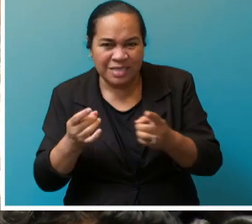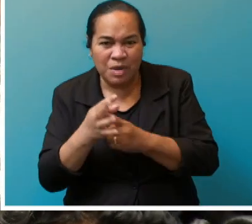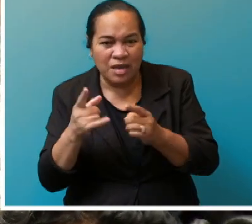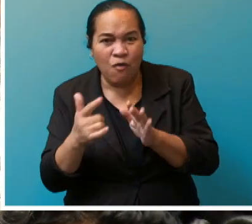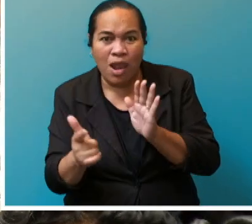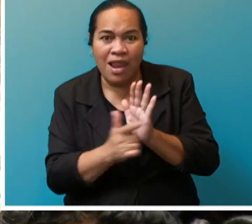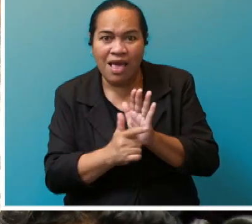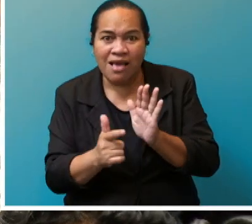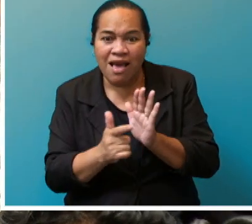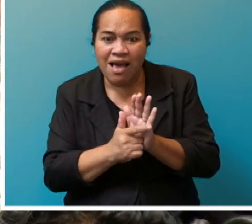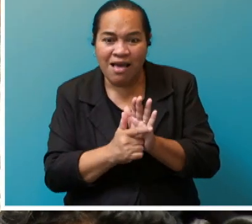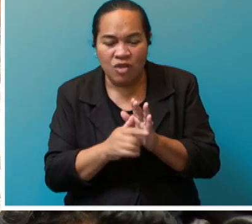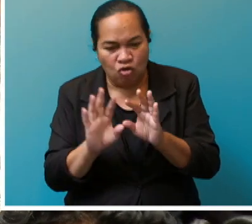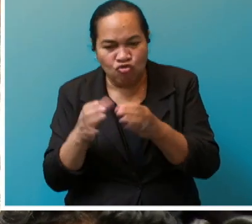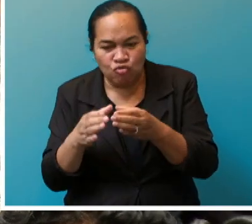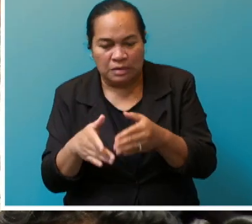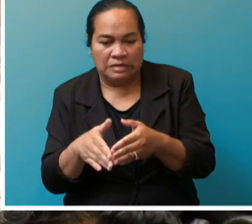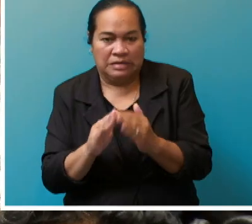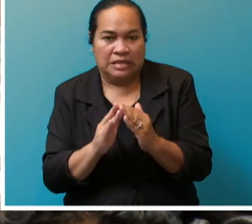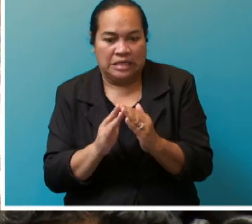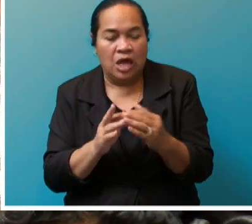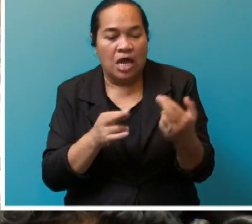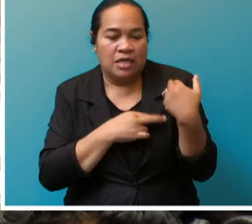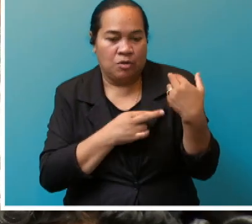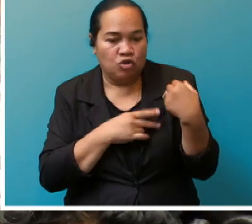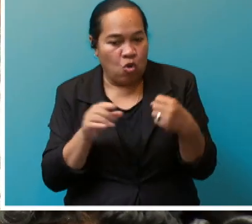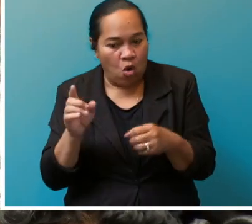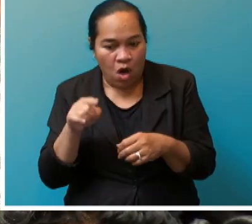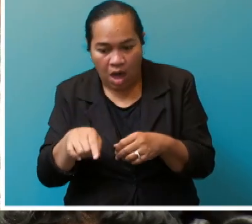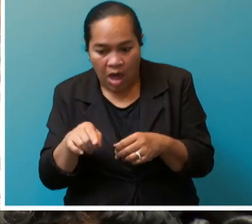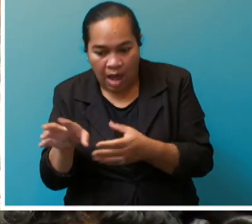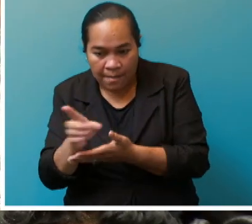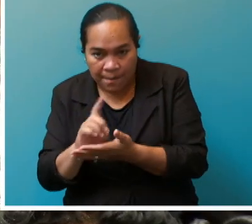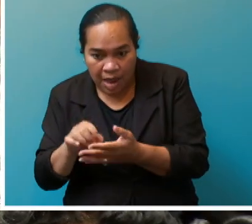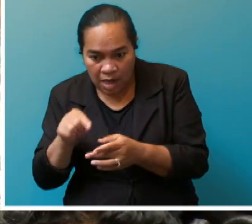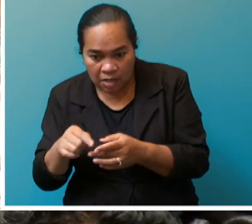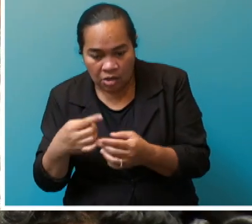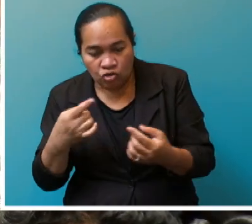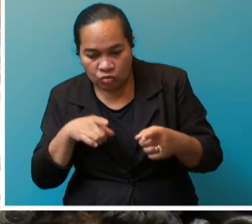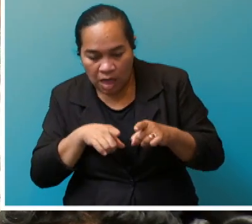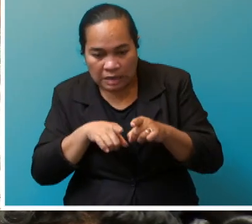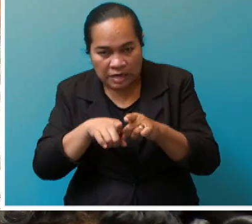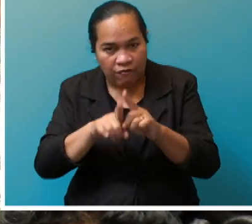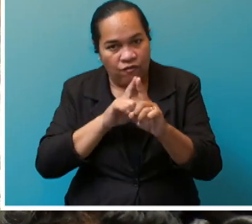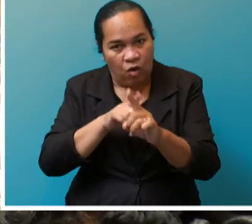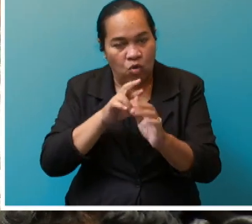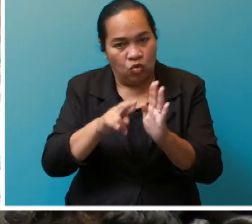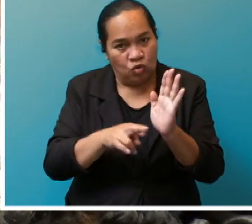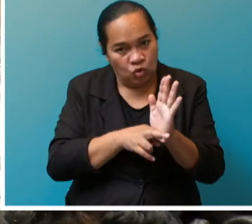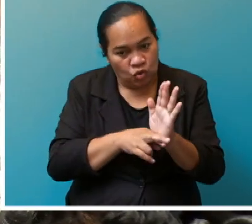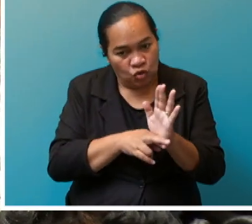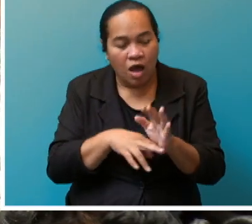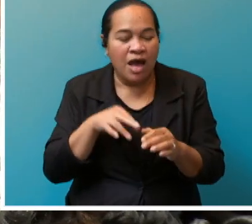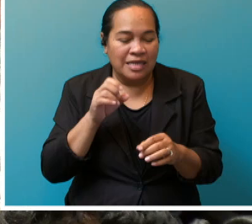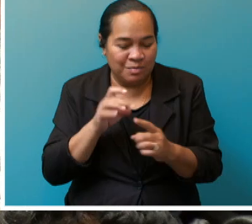legal co-drafting groups, tasked with aligning the designing of the groundbreaking regional facility with the vision of Pacific